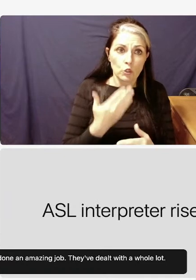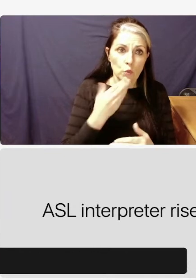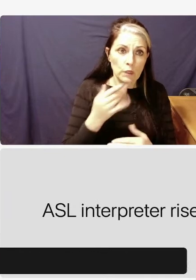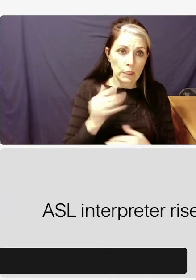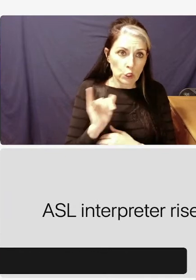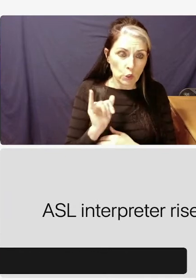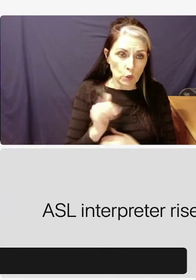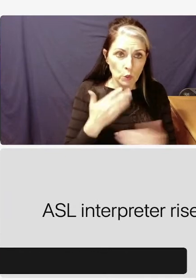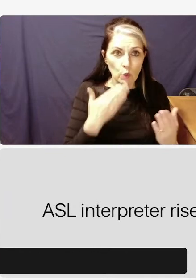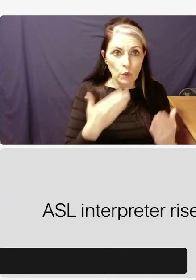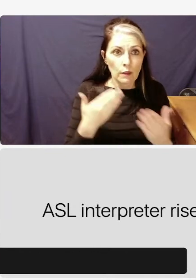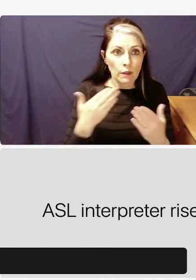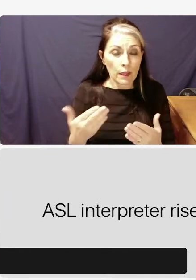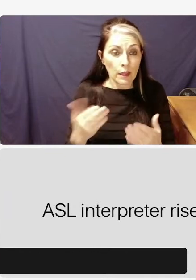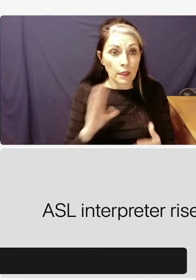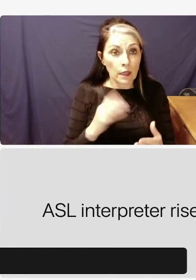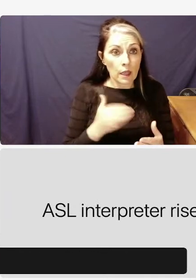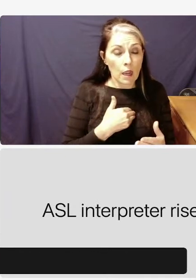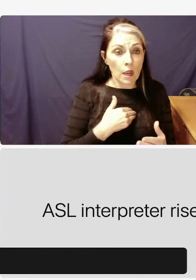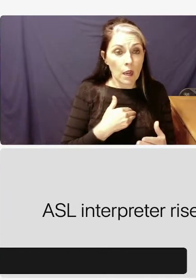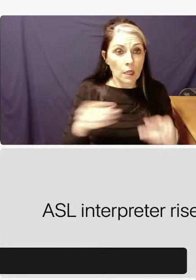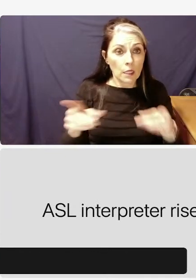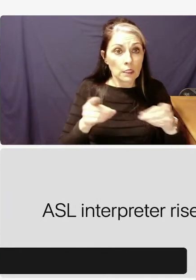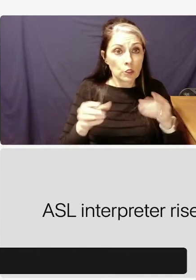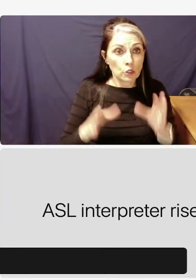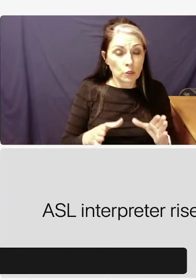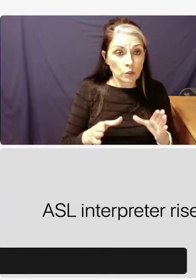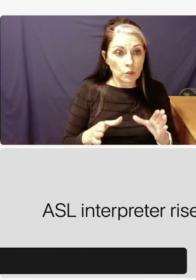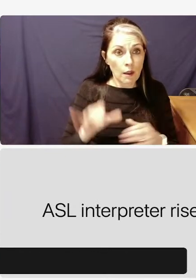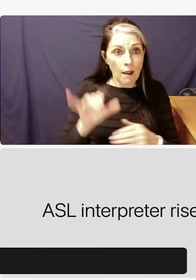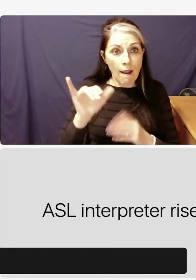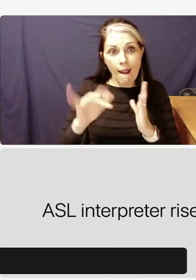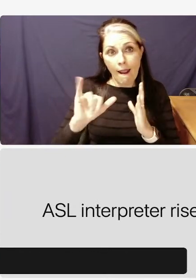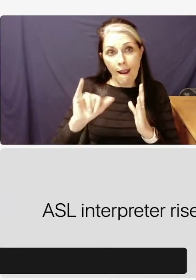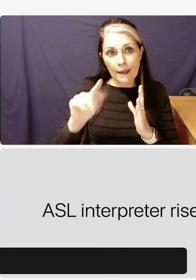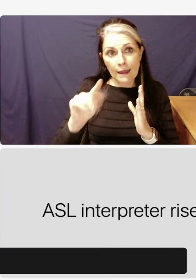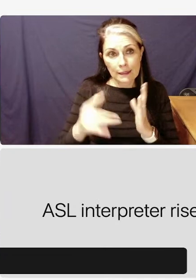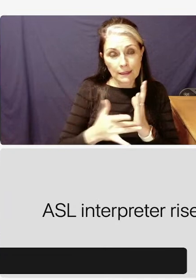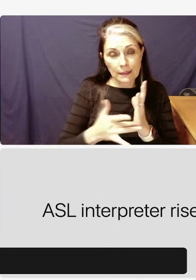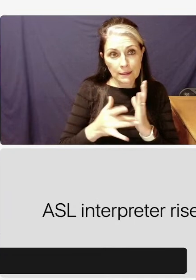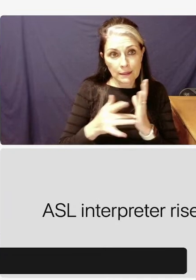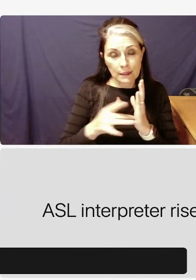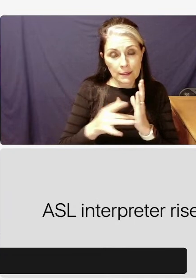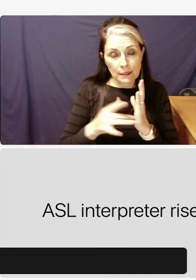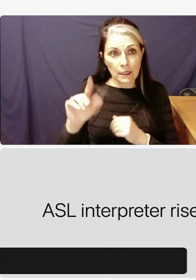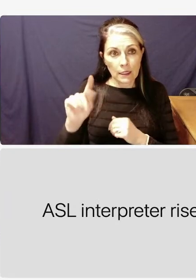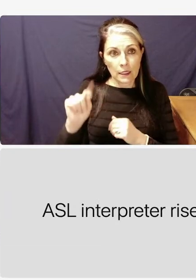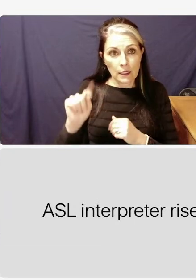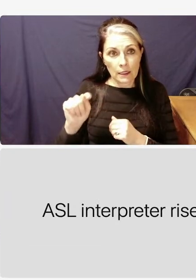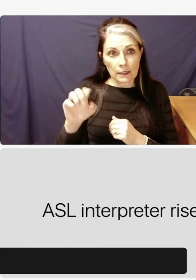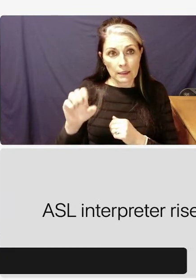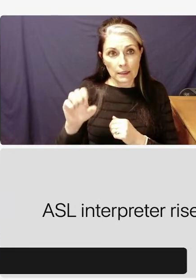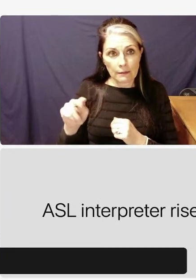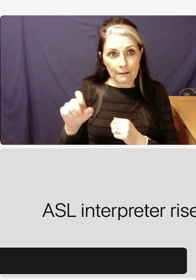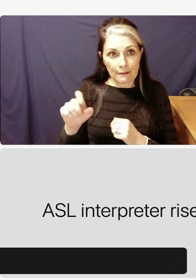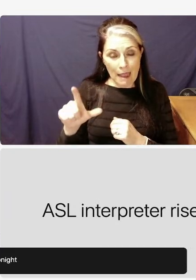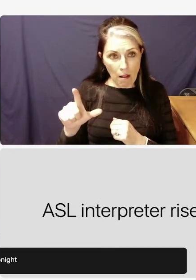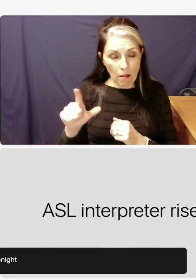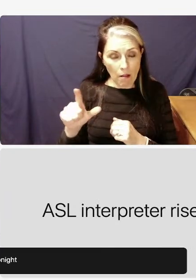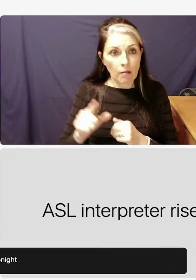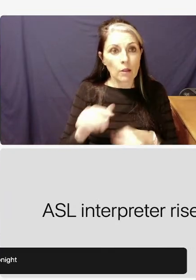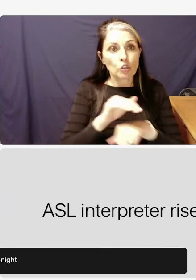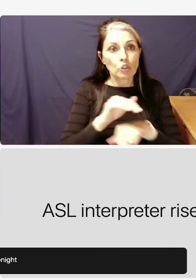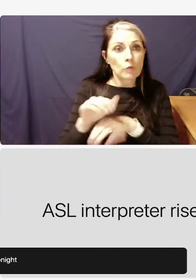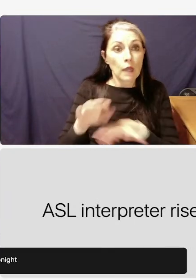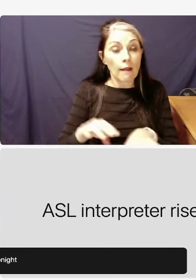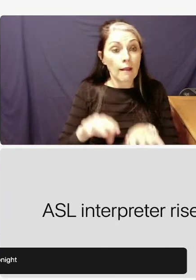want to thank uh our director of it mr shane pannell tonight who is going to be